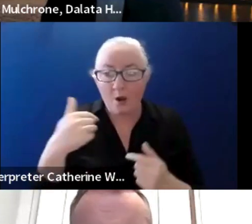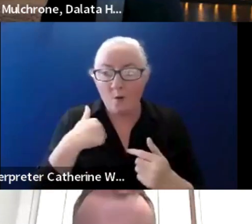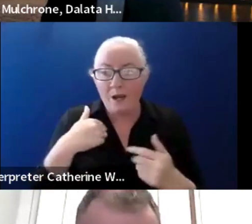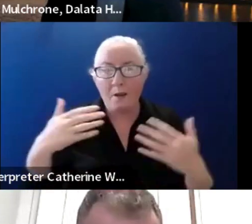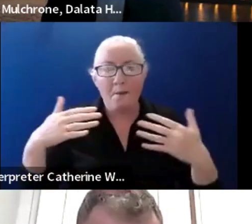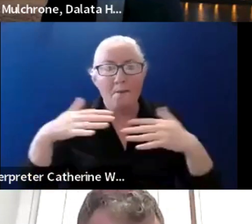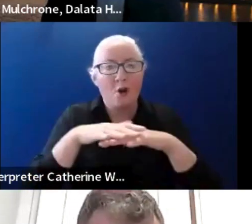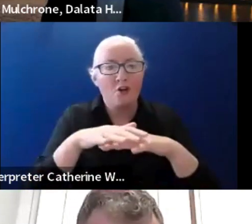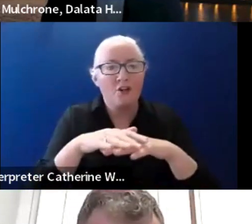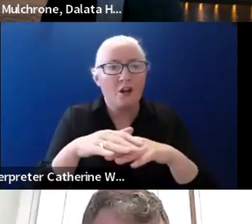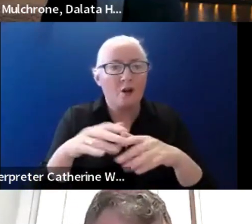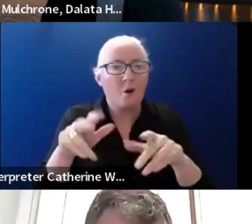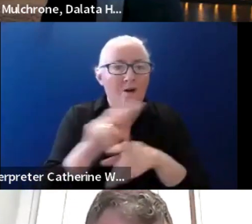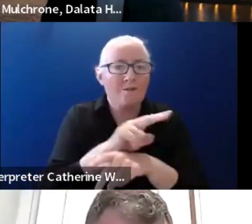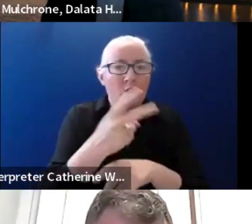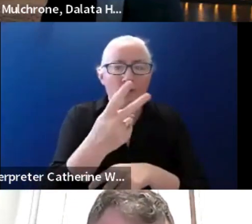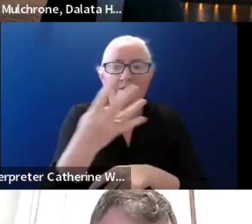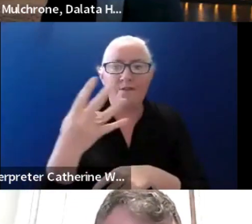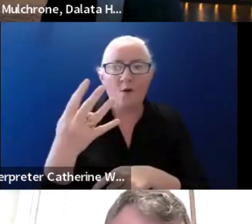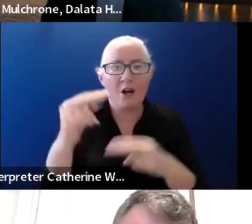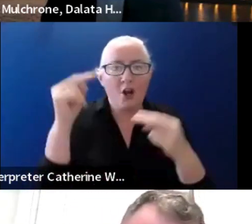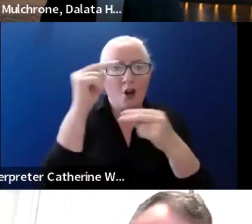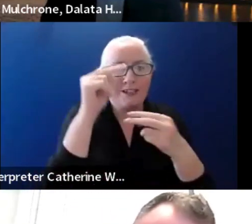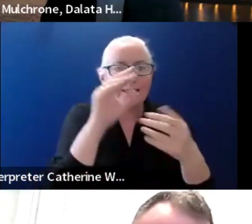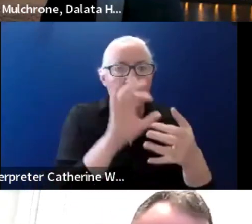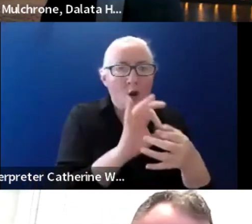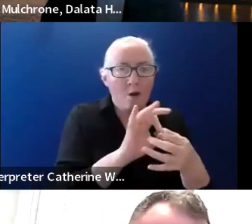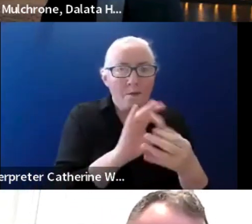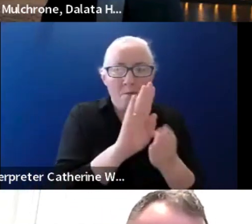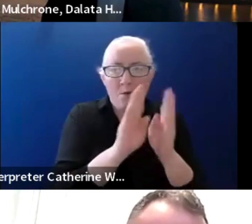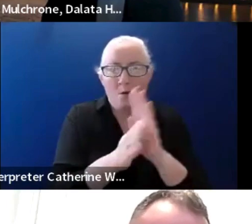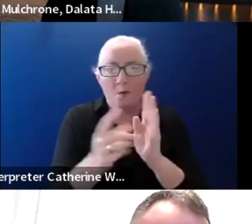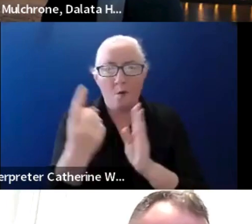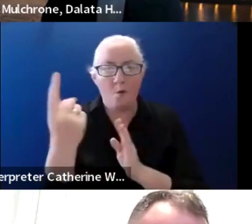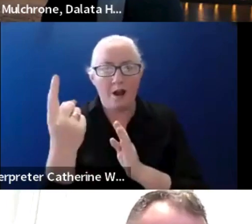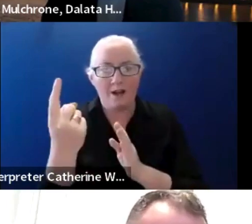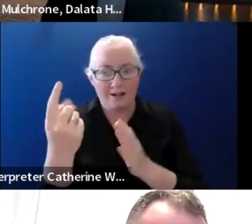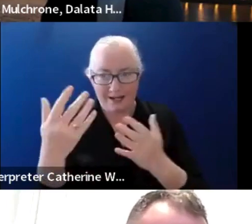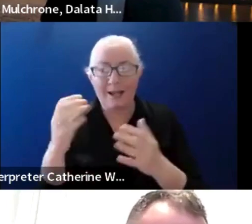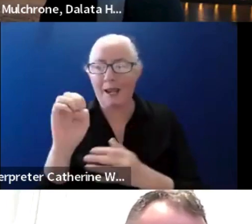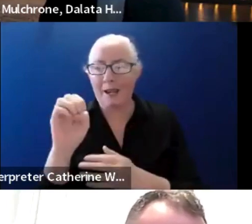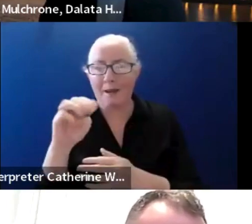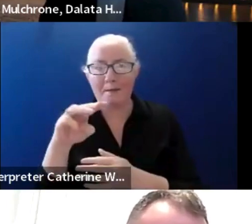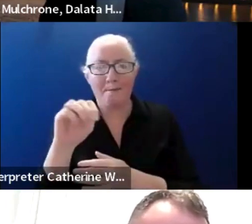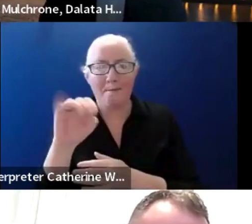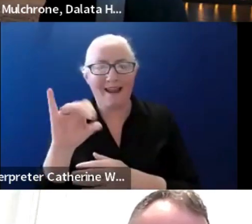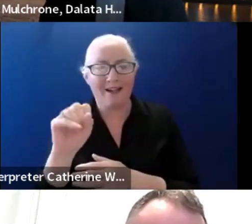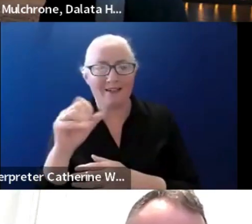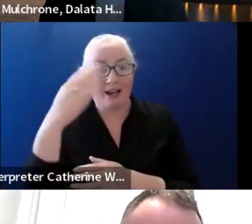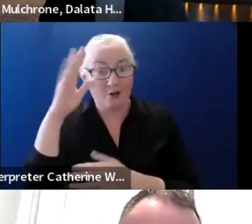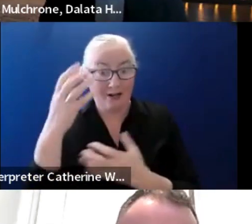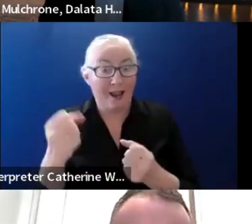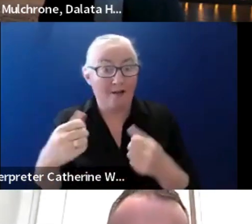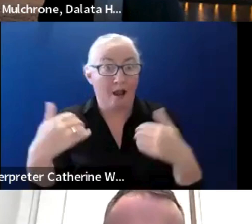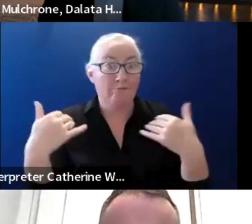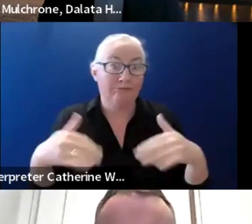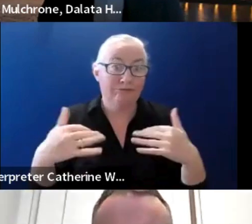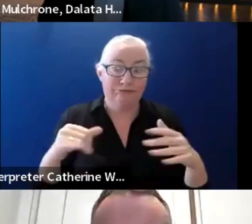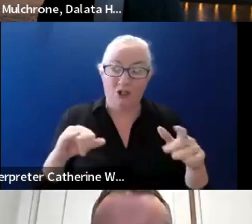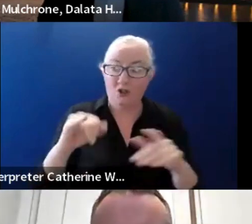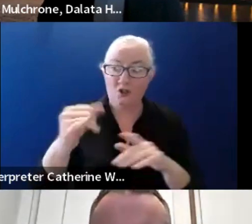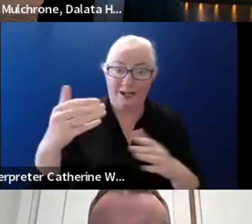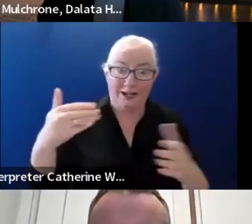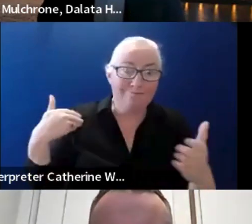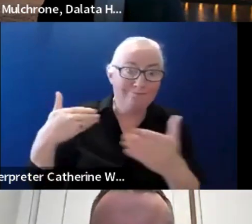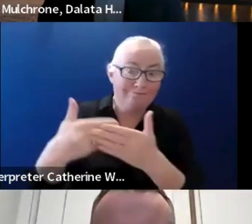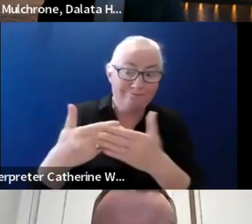over 24 nursing homes and a home care business into one entity, which is Amaze Ireland. So we've had an incredible journey in